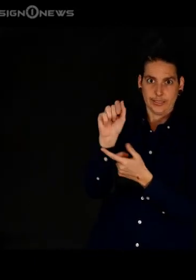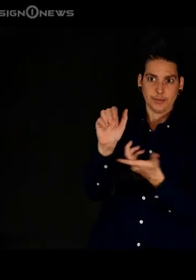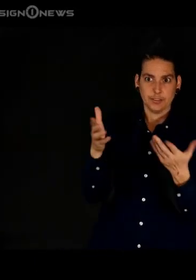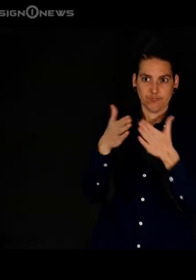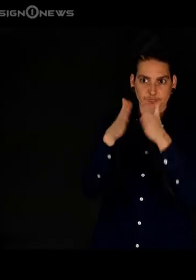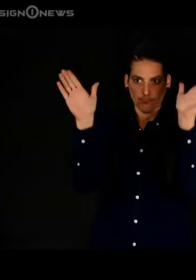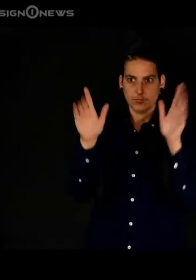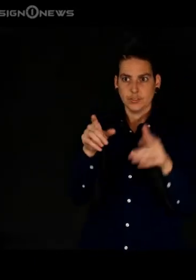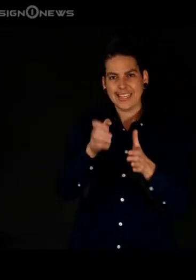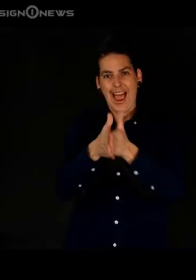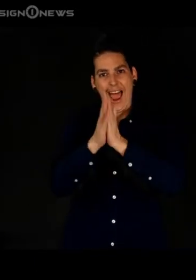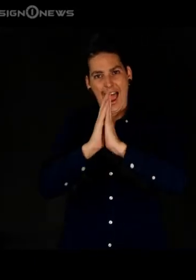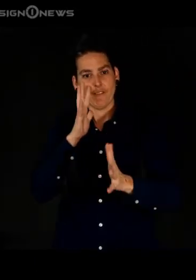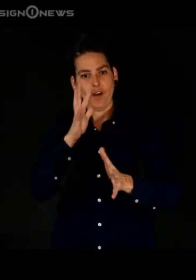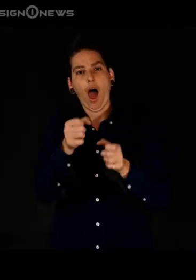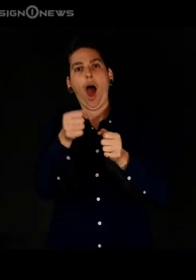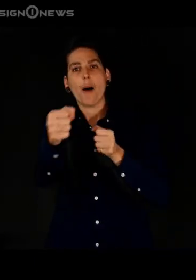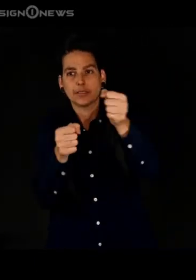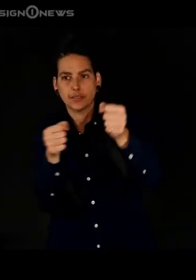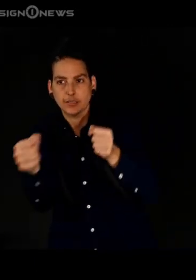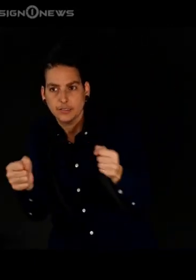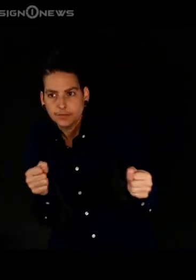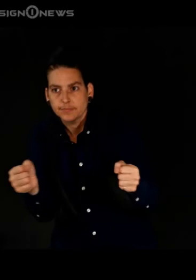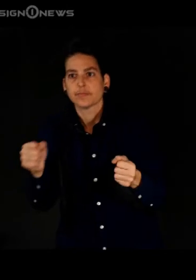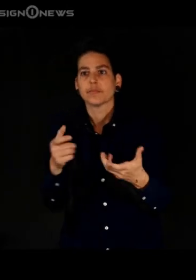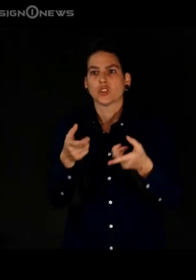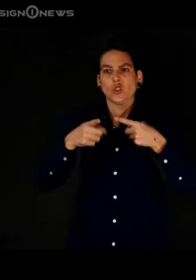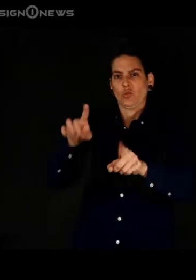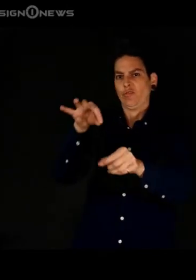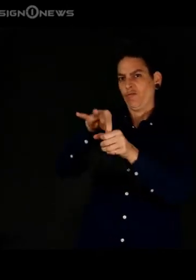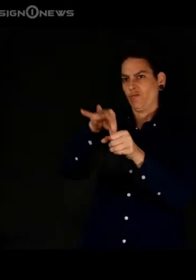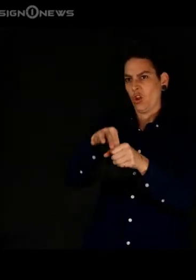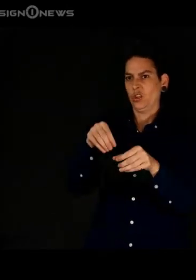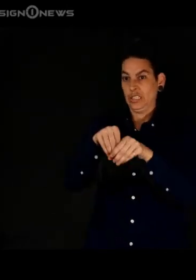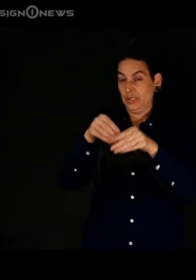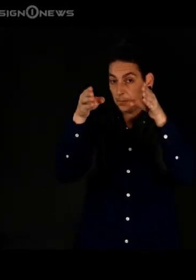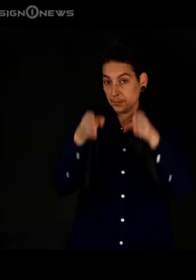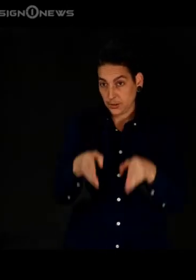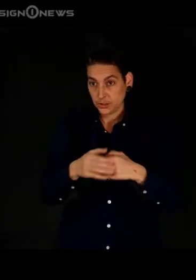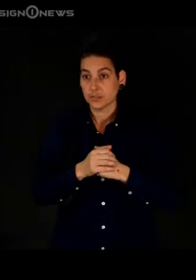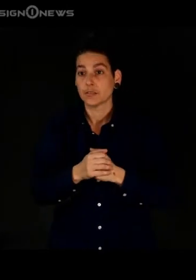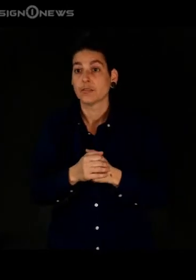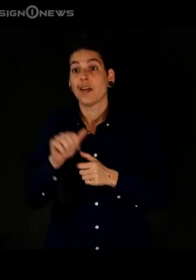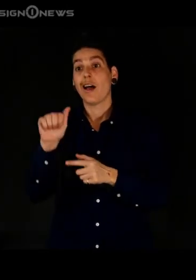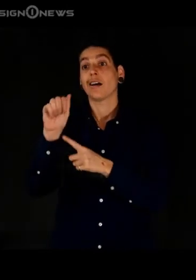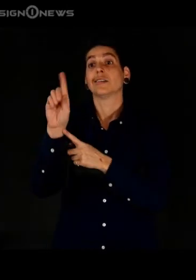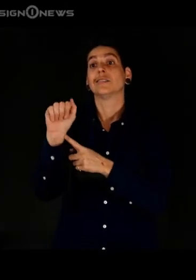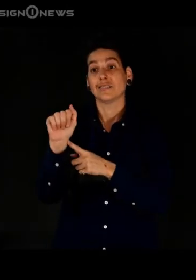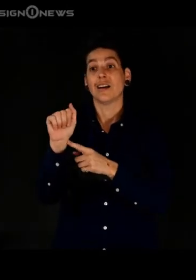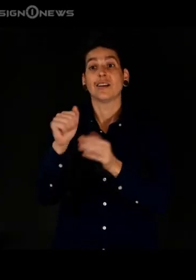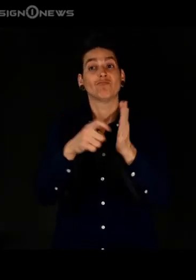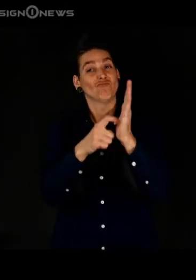ask for accommodation while voting in person. The Americans with Disabilities Act